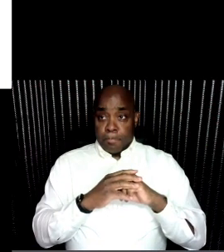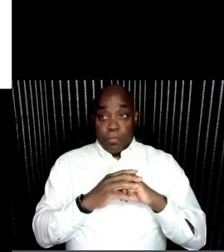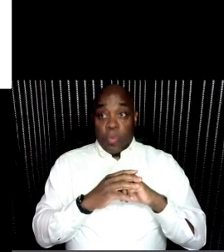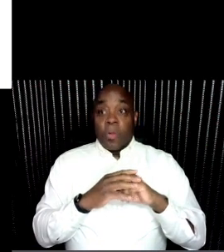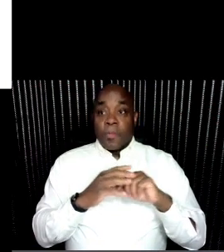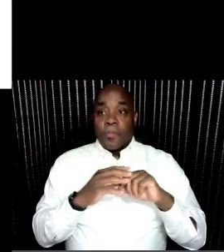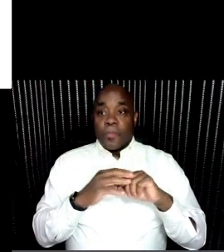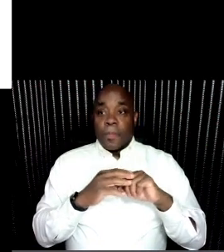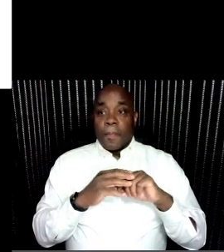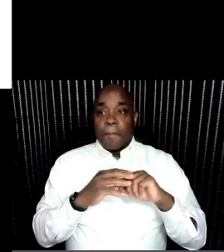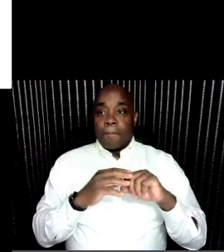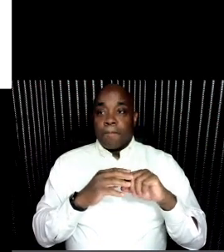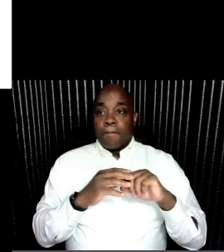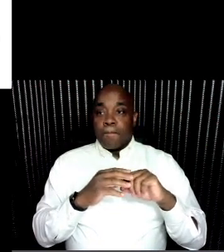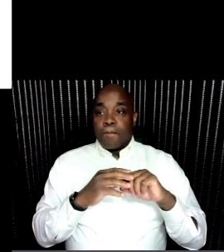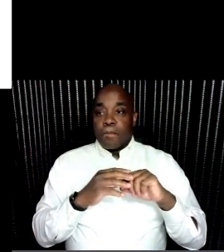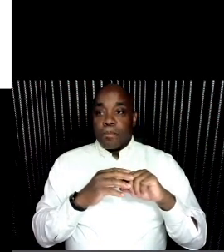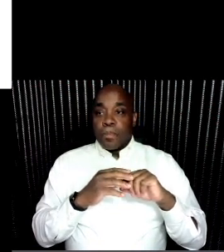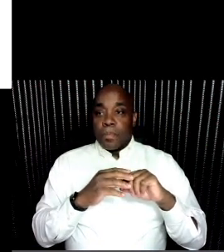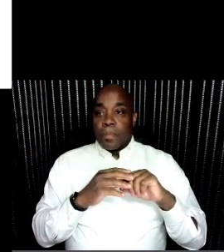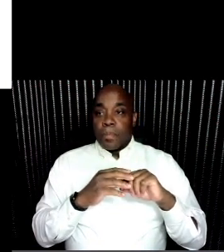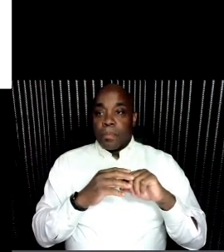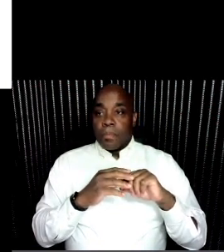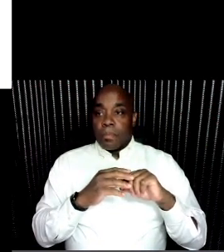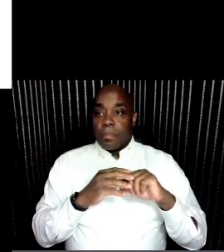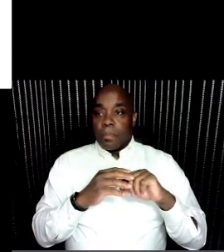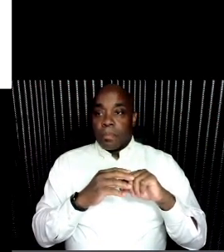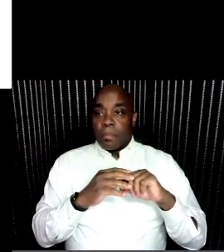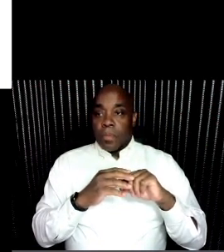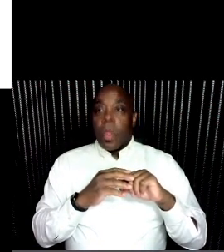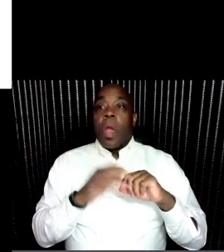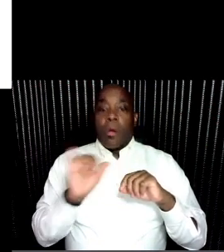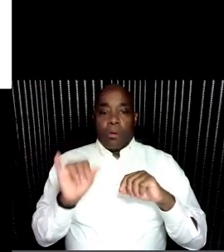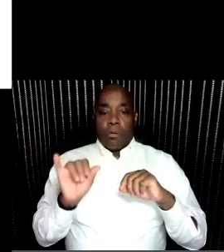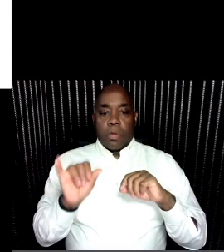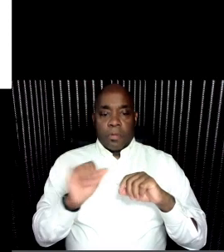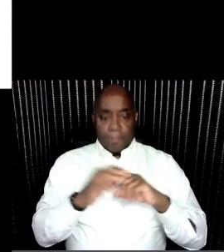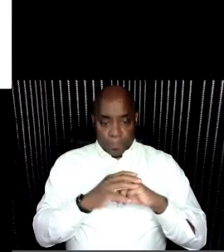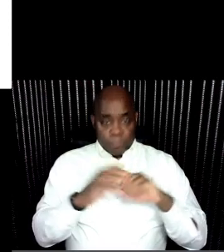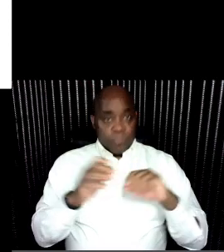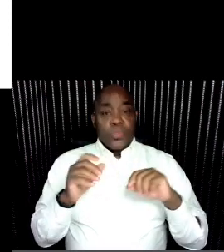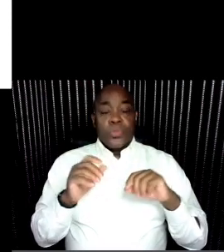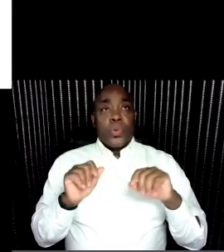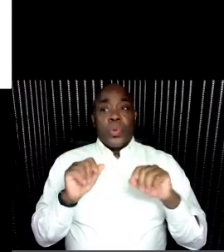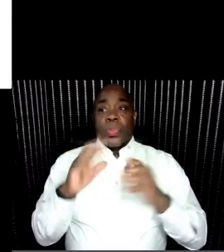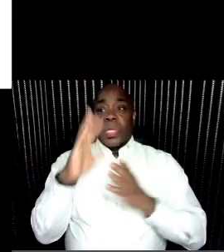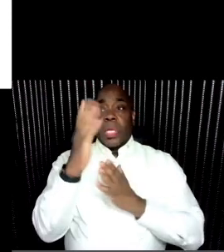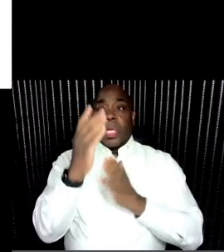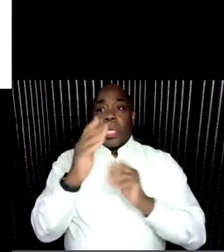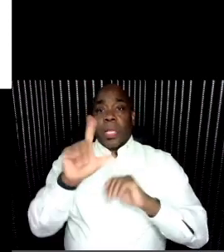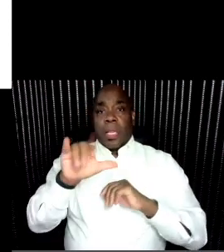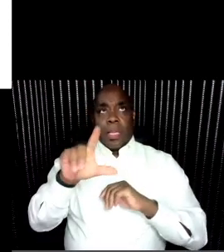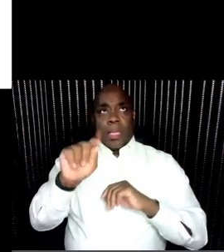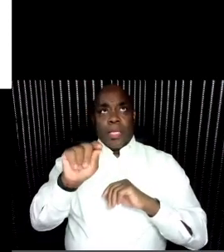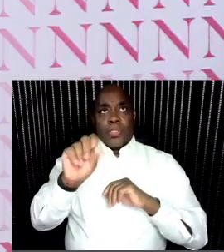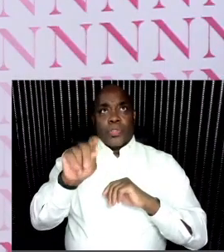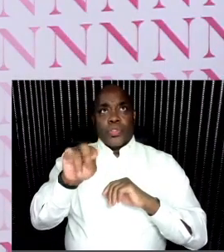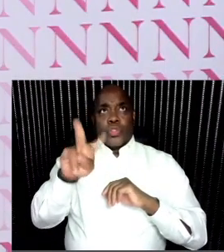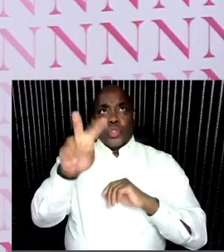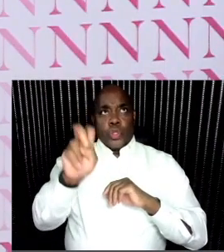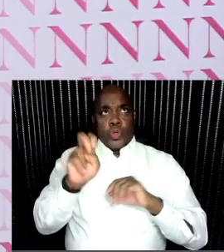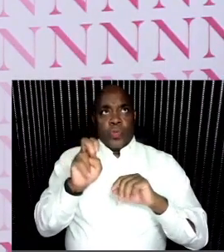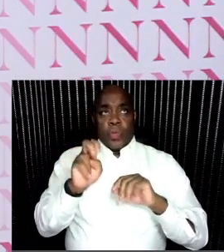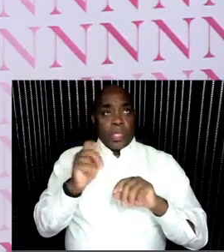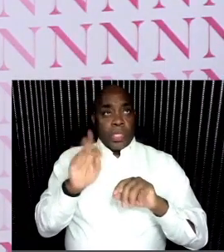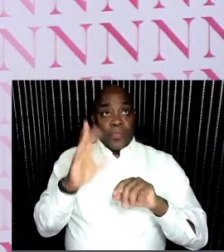ground up in the context of the Afrofuturist listserv. You don't know what a listserv is, but